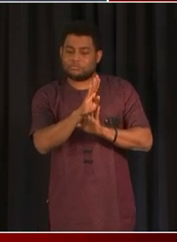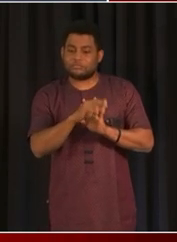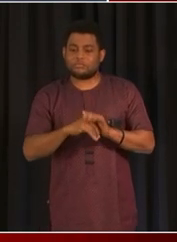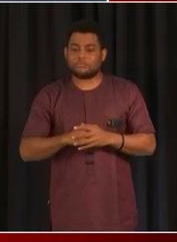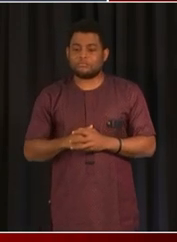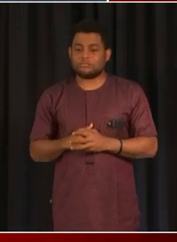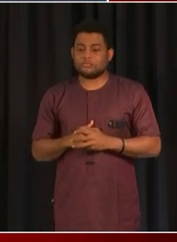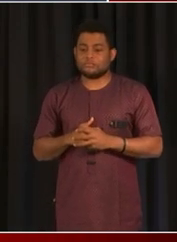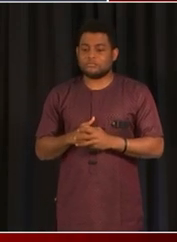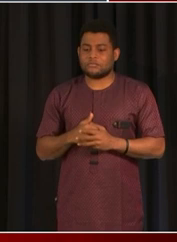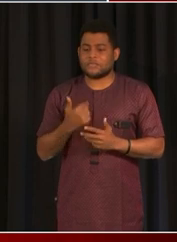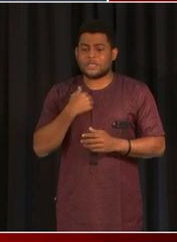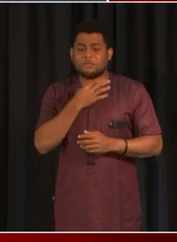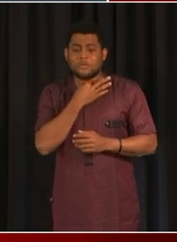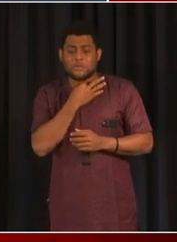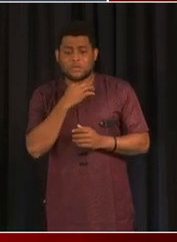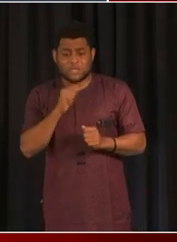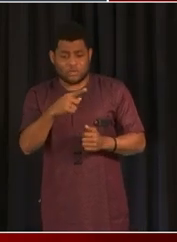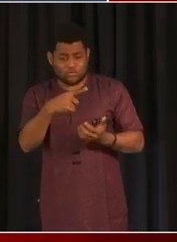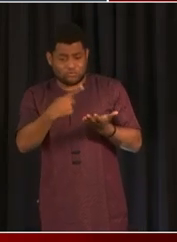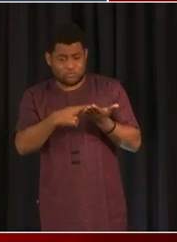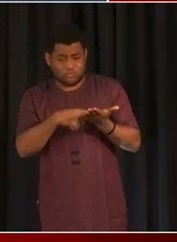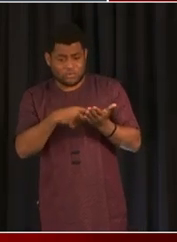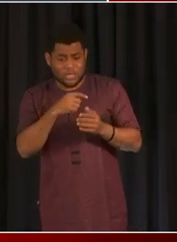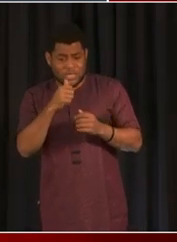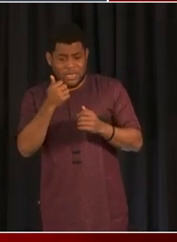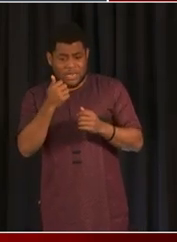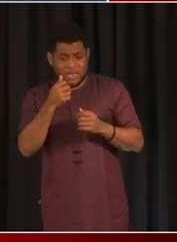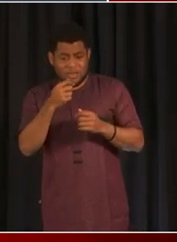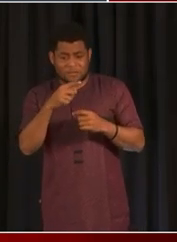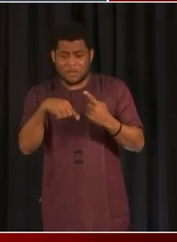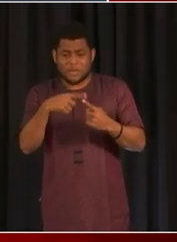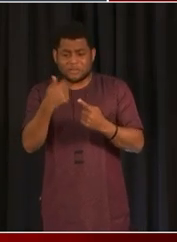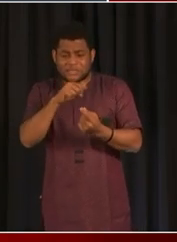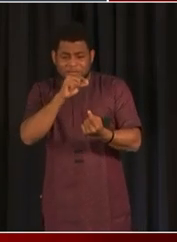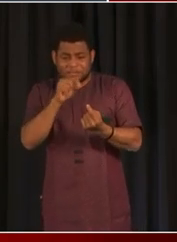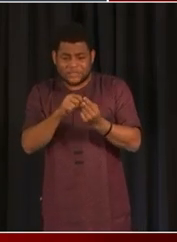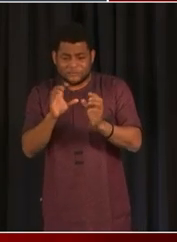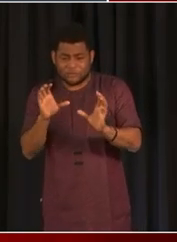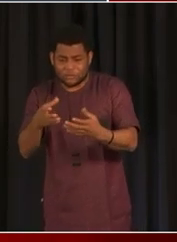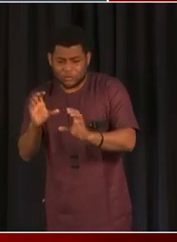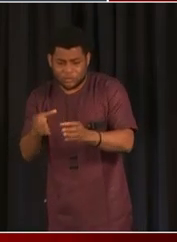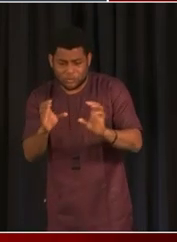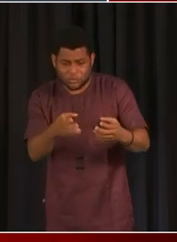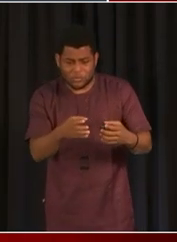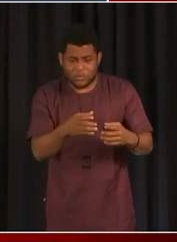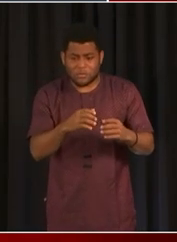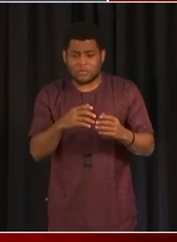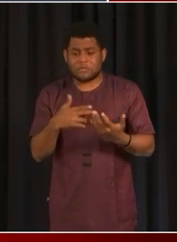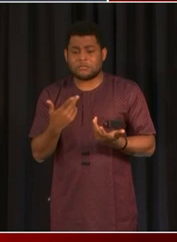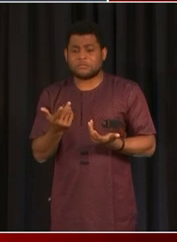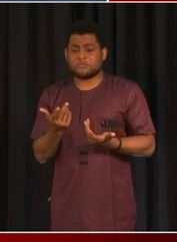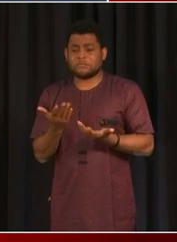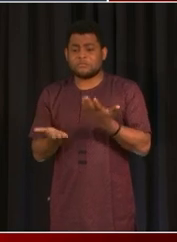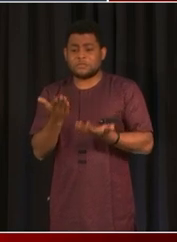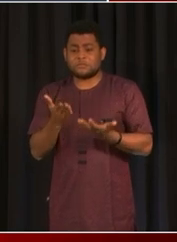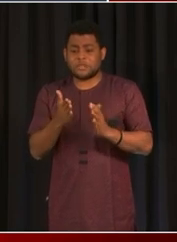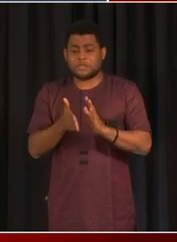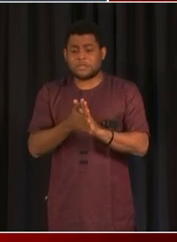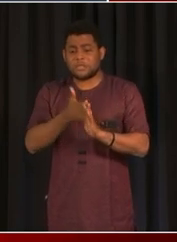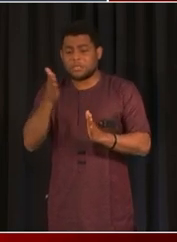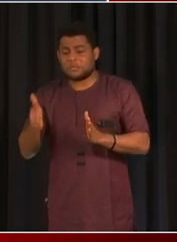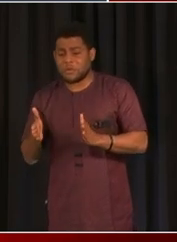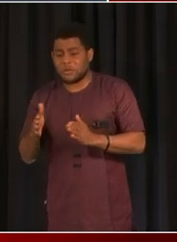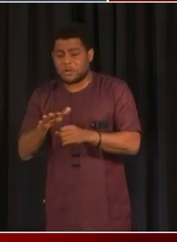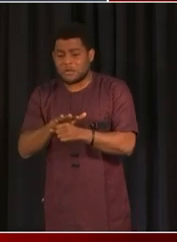curious if you can talk about if you're seeing any clusters of cases. Can you, like certain neighborhoods, I know unvaccinated is